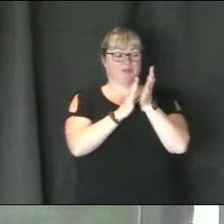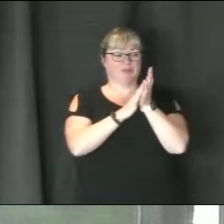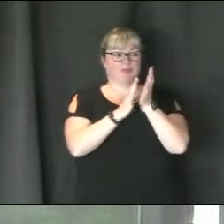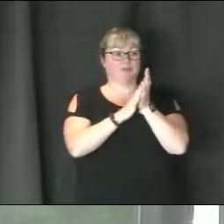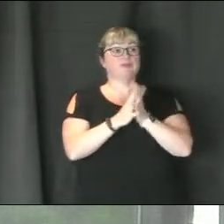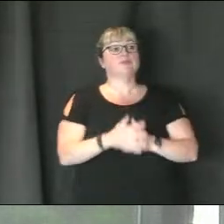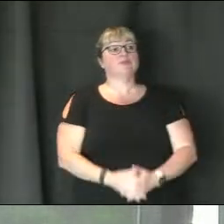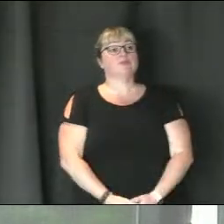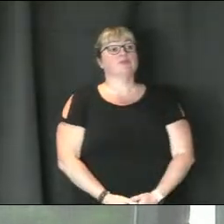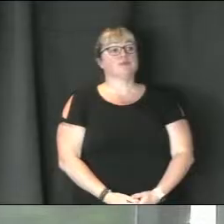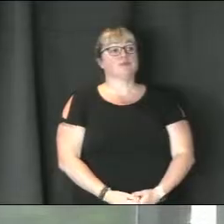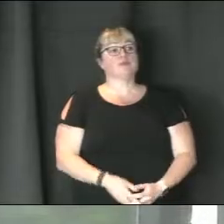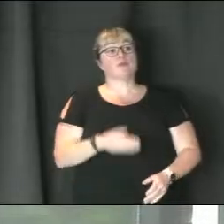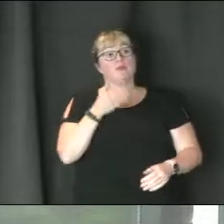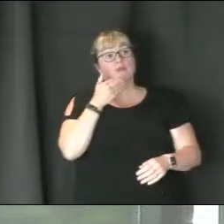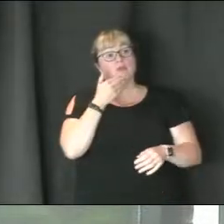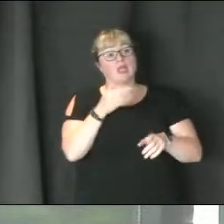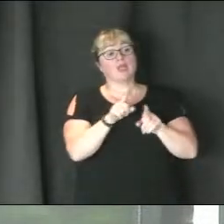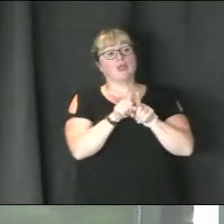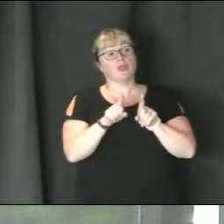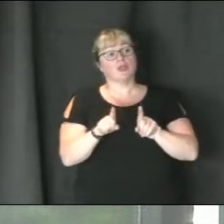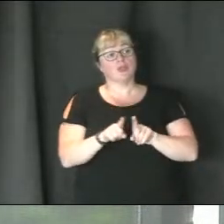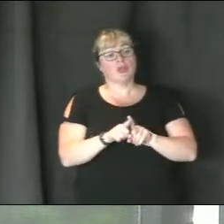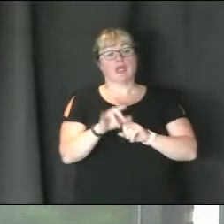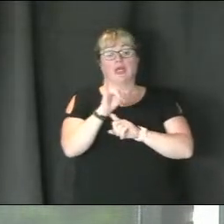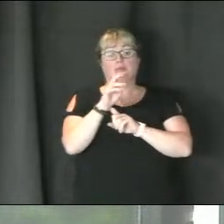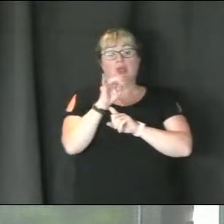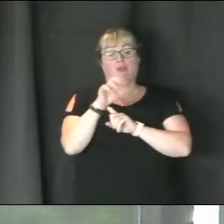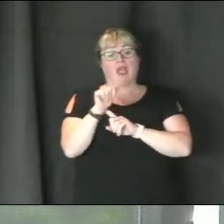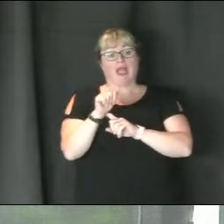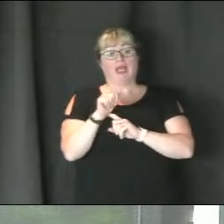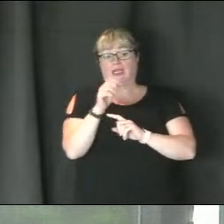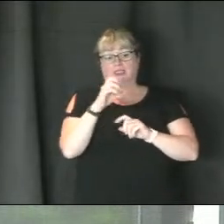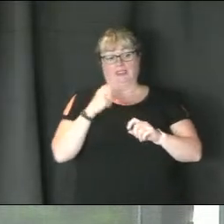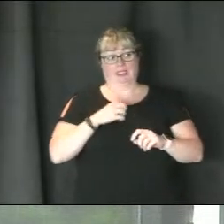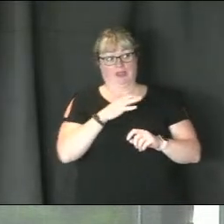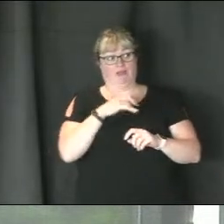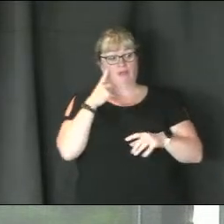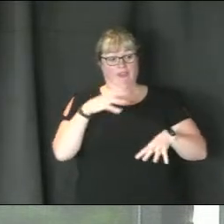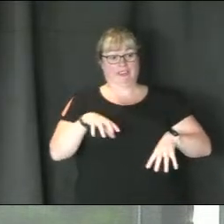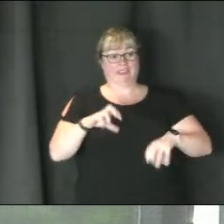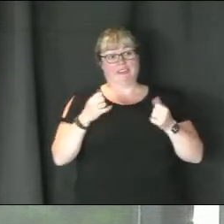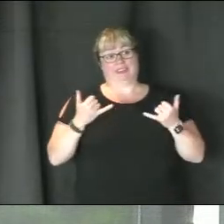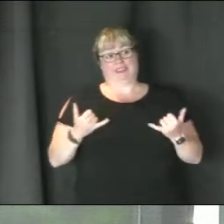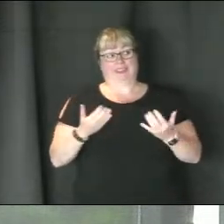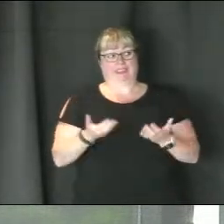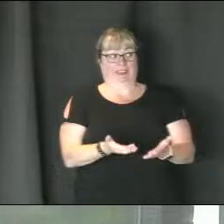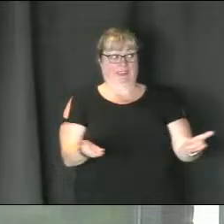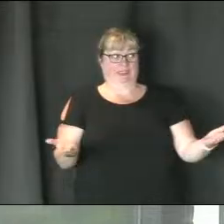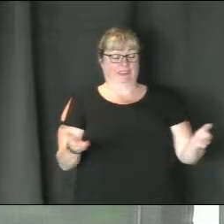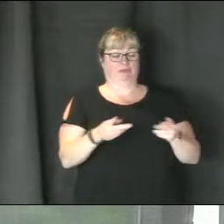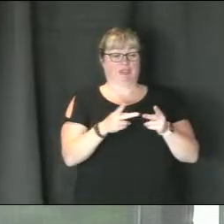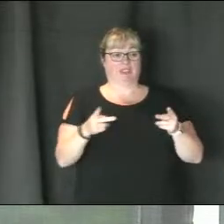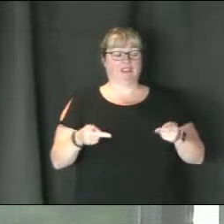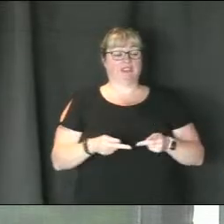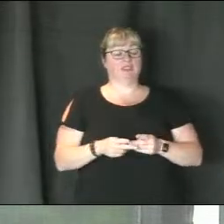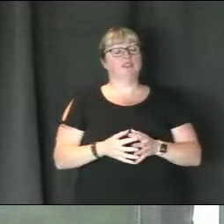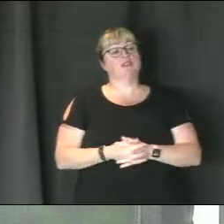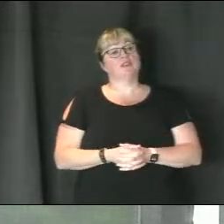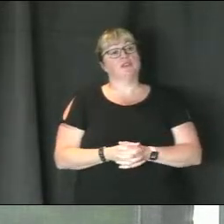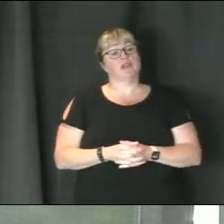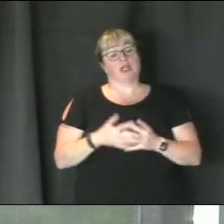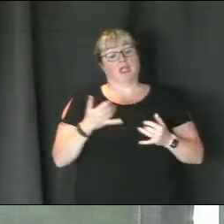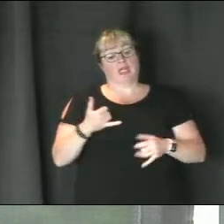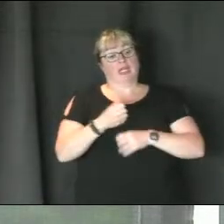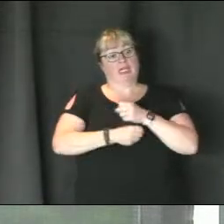And I want to thank, obviously, the American Innovation Exchange and staff for hosting us today. This year, we